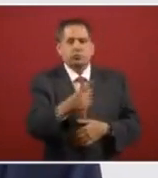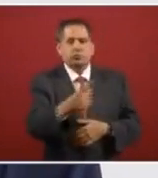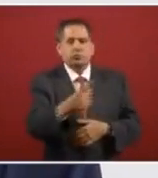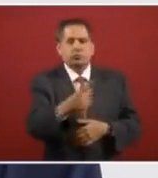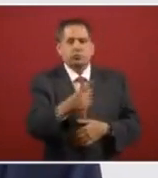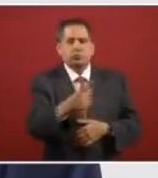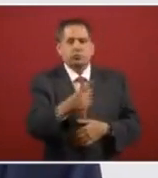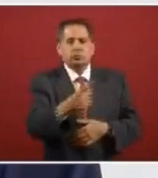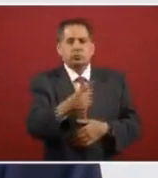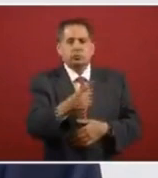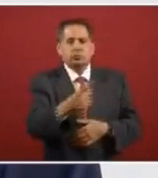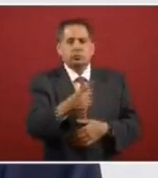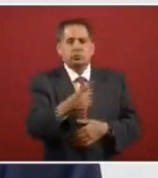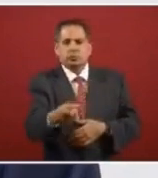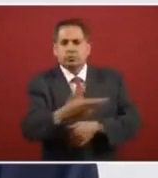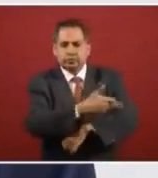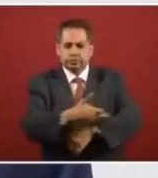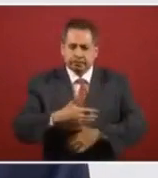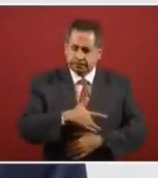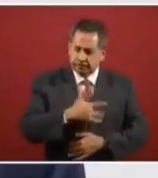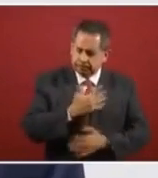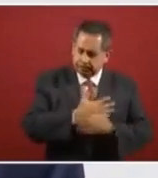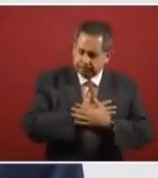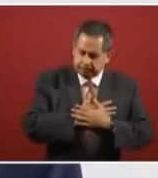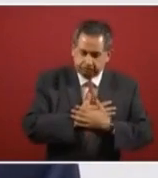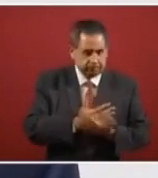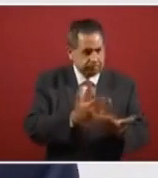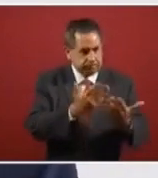we reiterate our